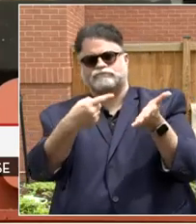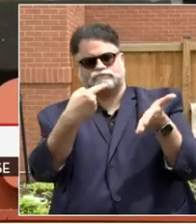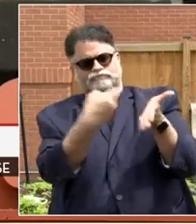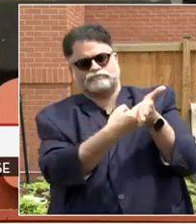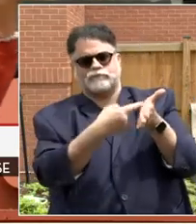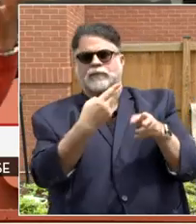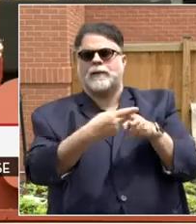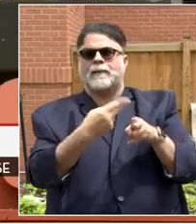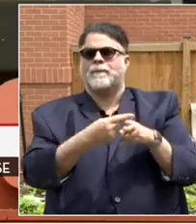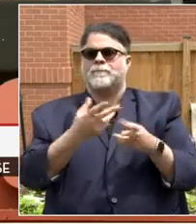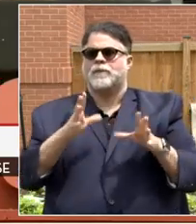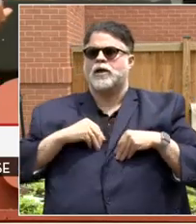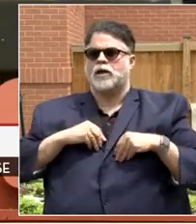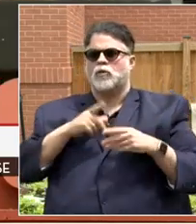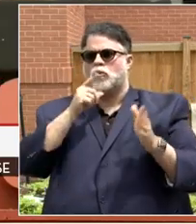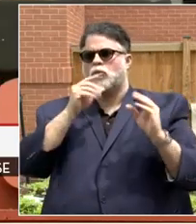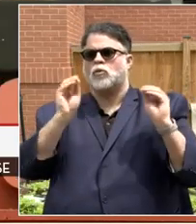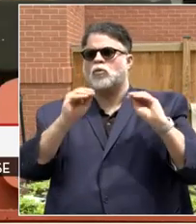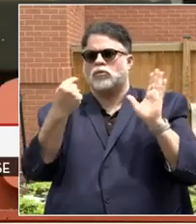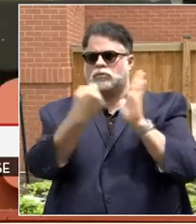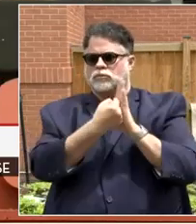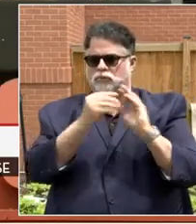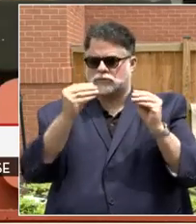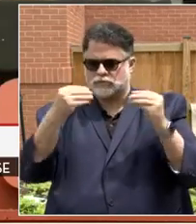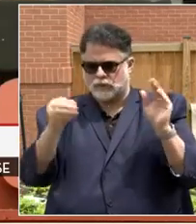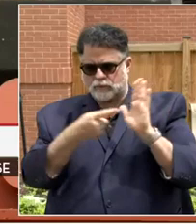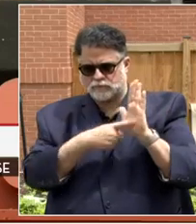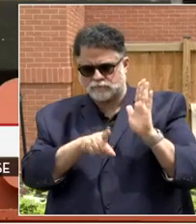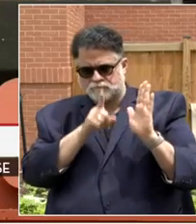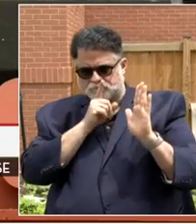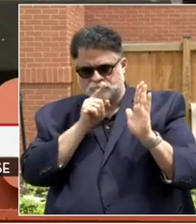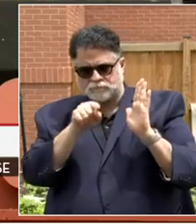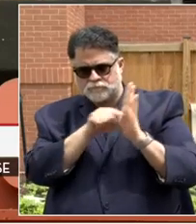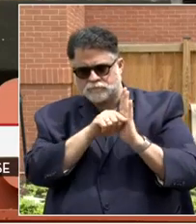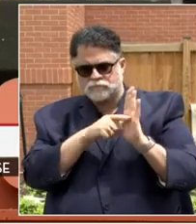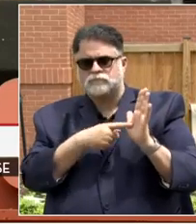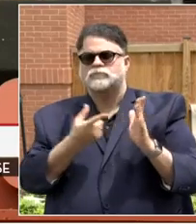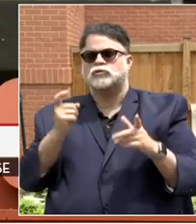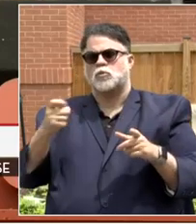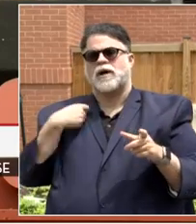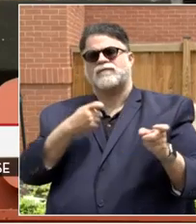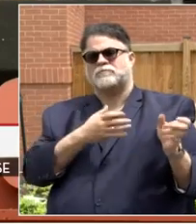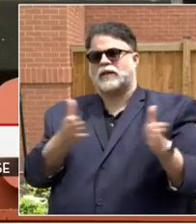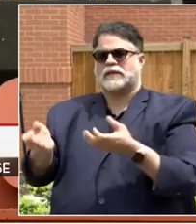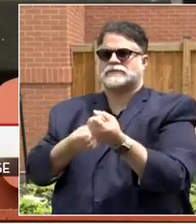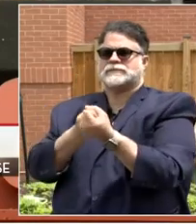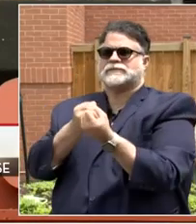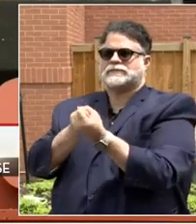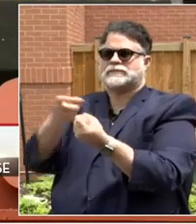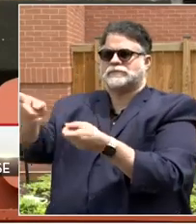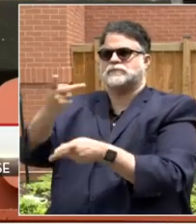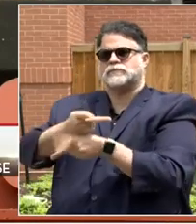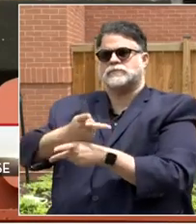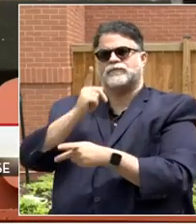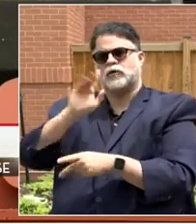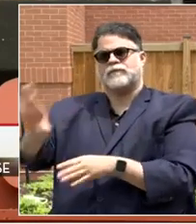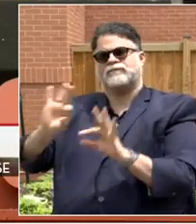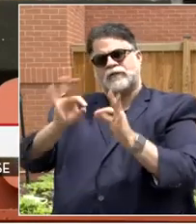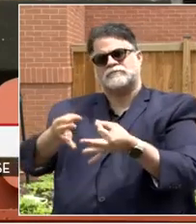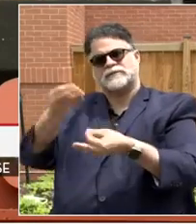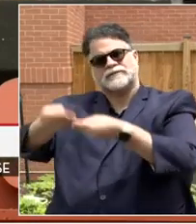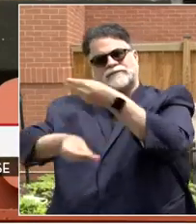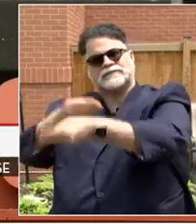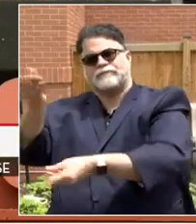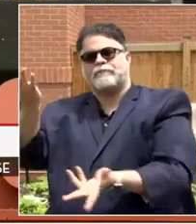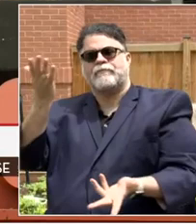their home or they sell it when really if they had a plan they would be able to keep it for their family and the next generation.